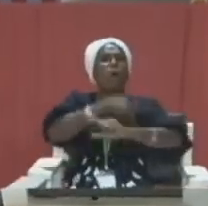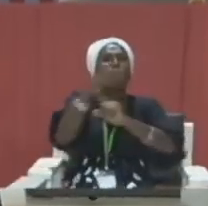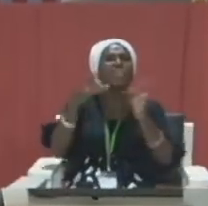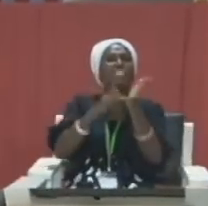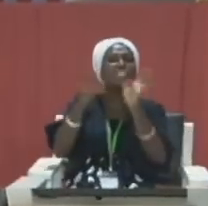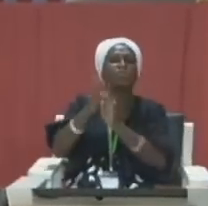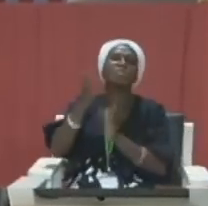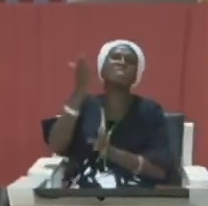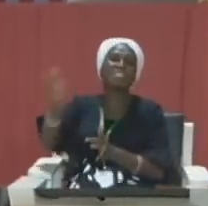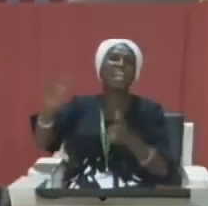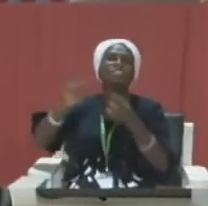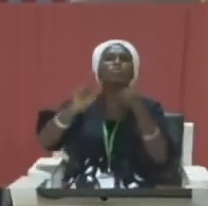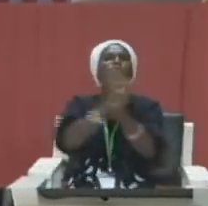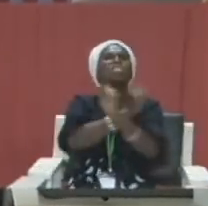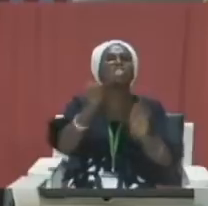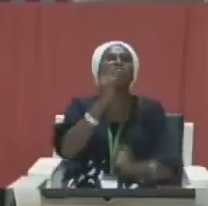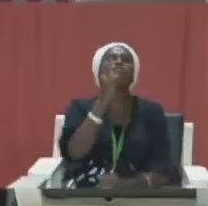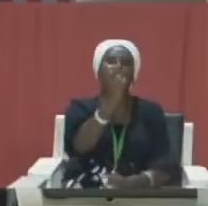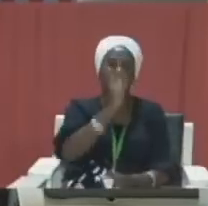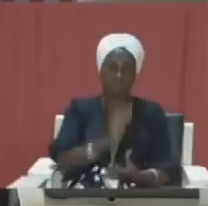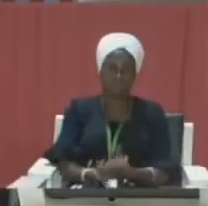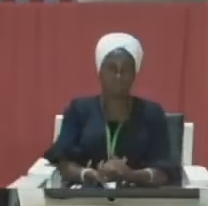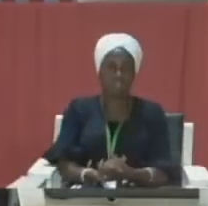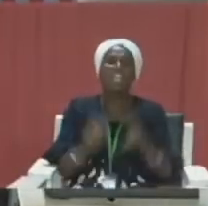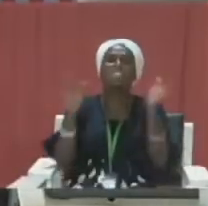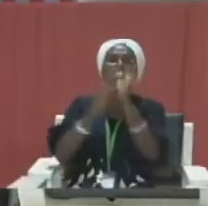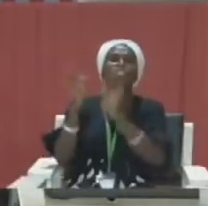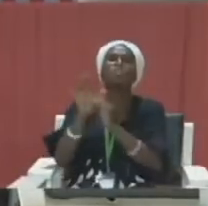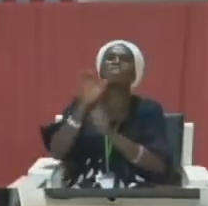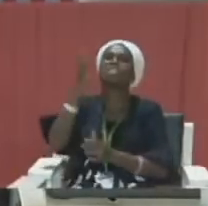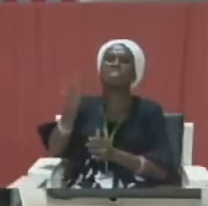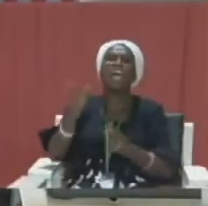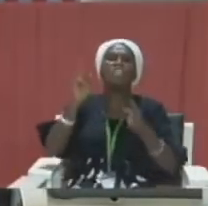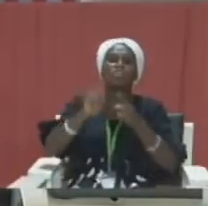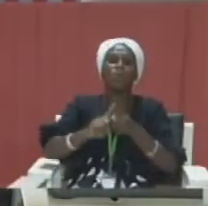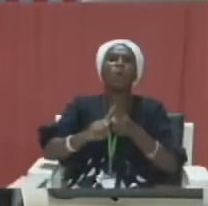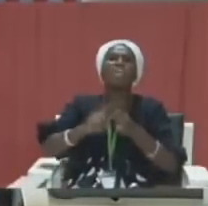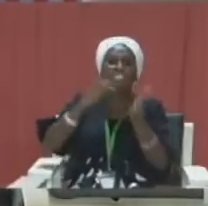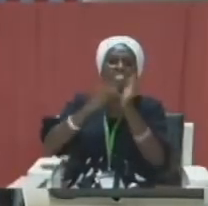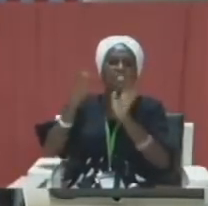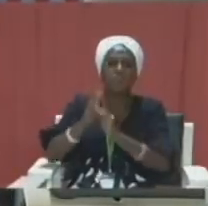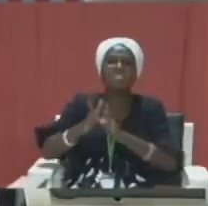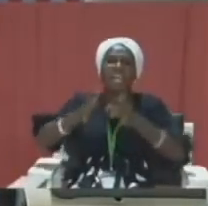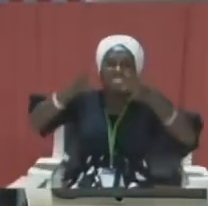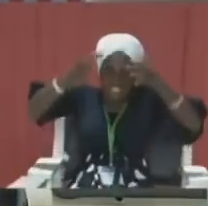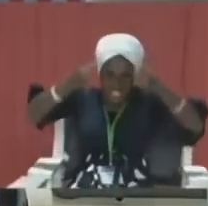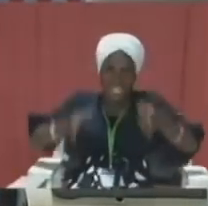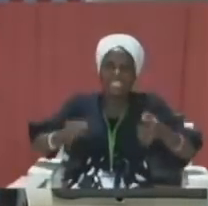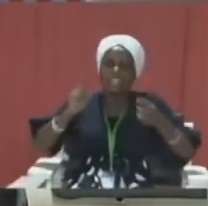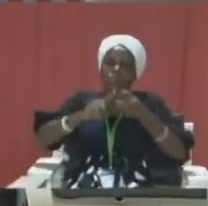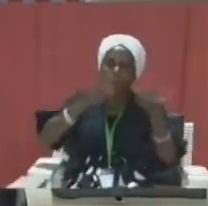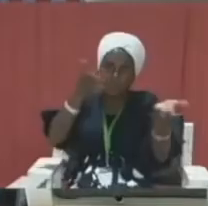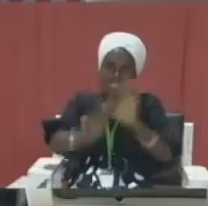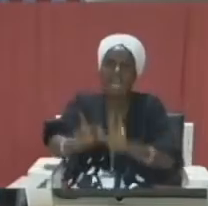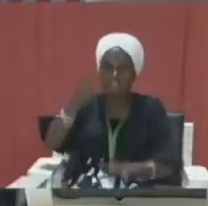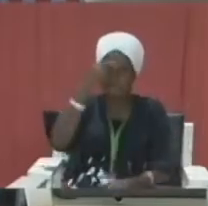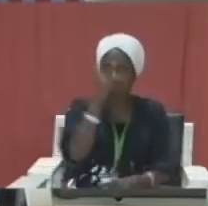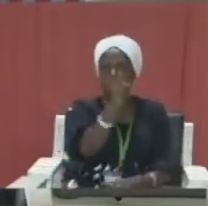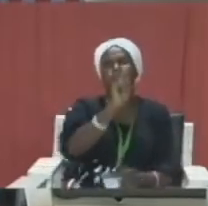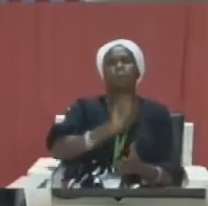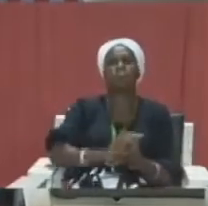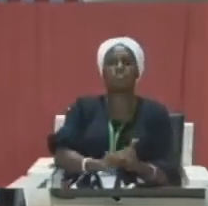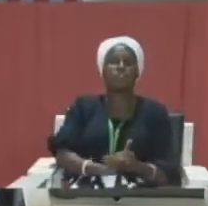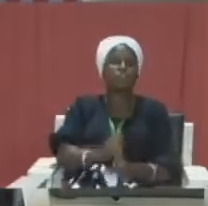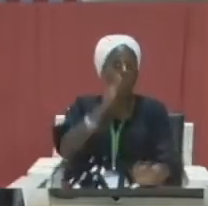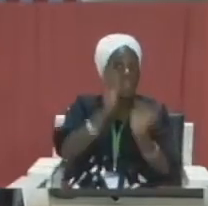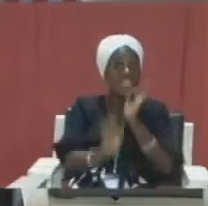a savior, a conqueror that has chosen to face death for you? So if you are under the sound